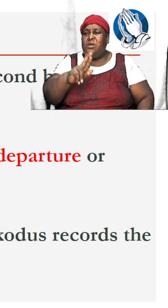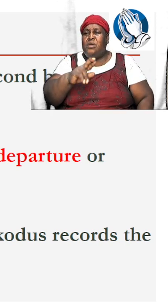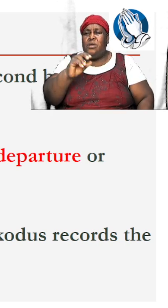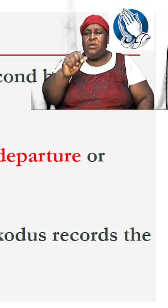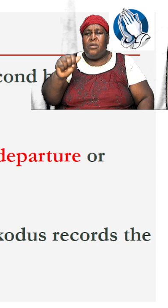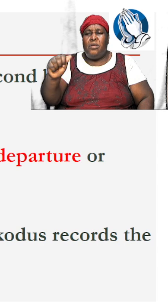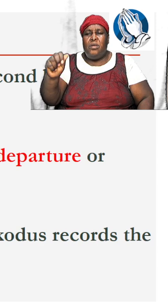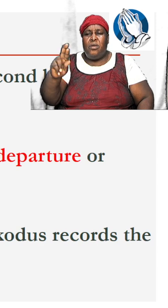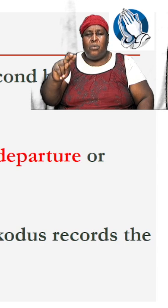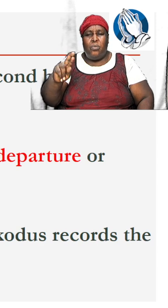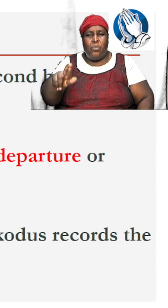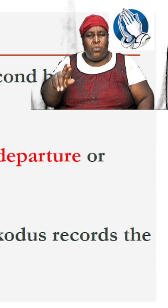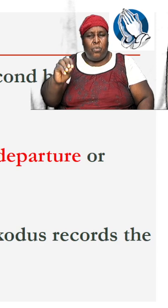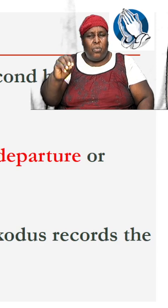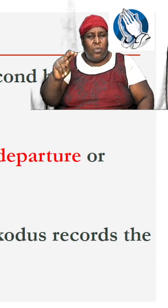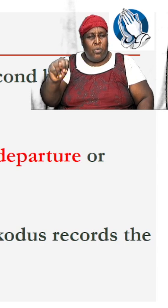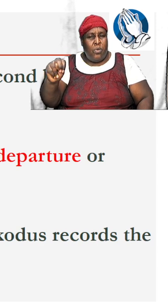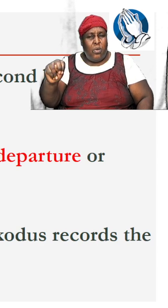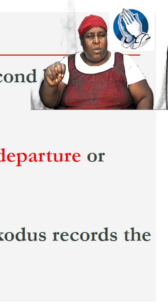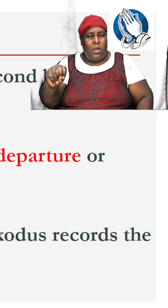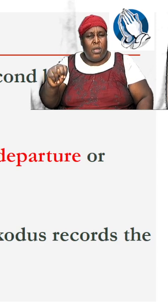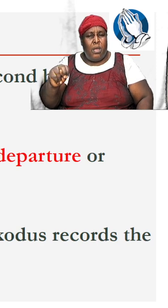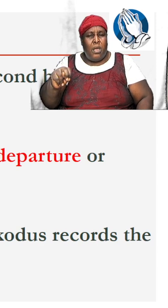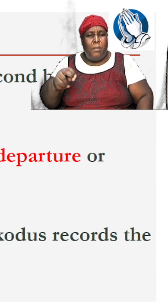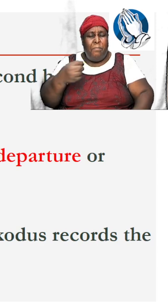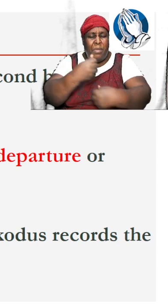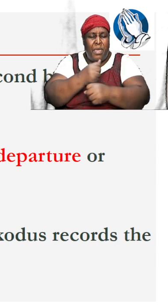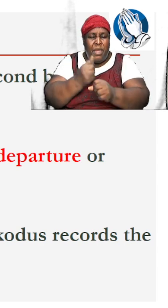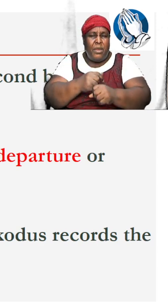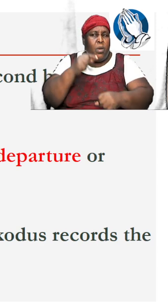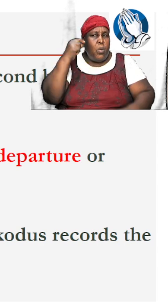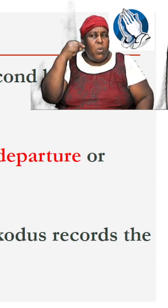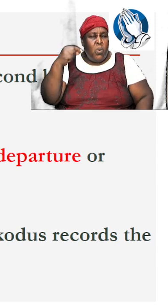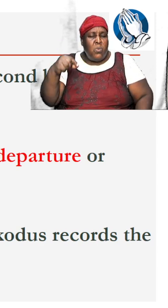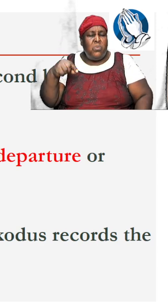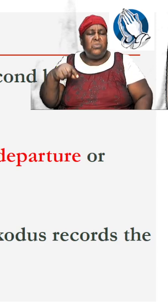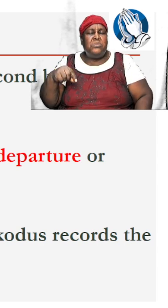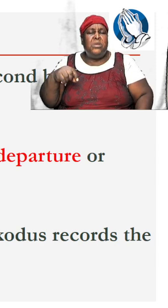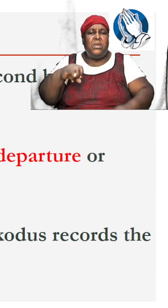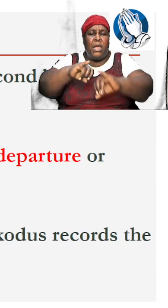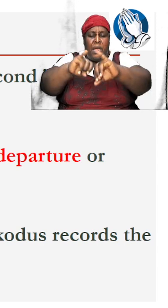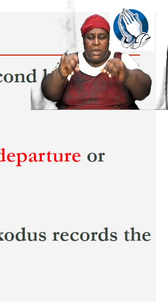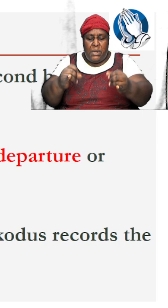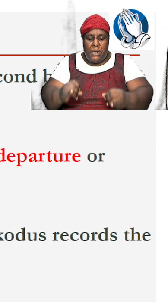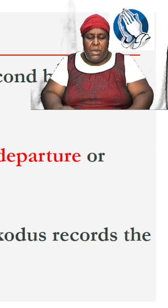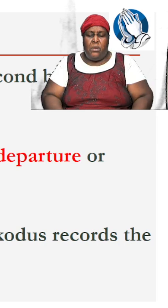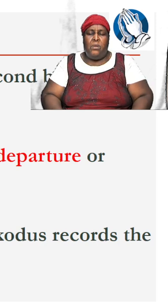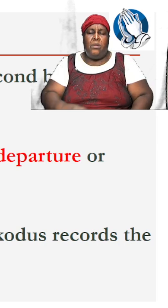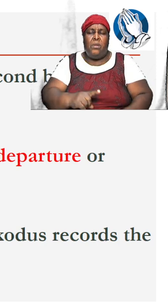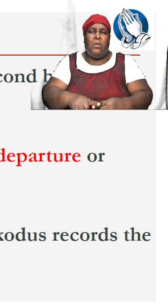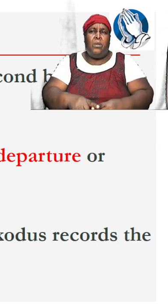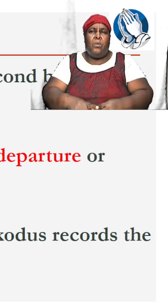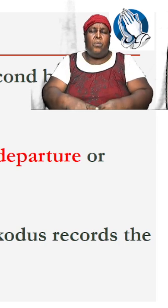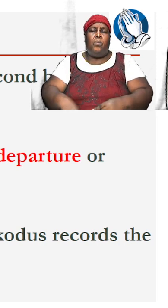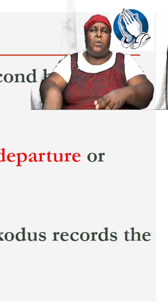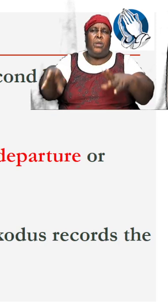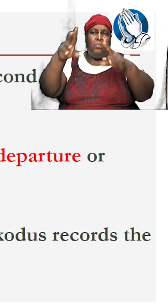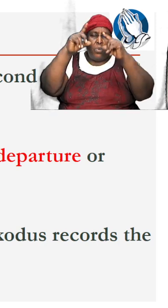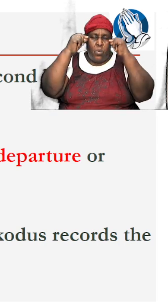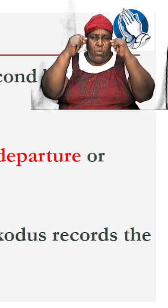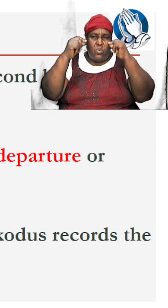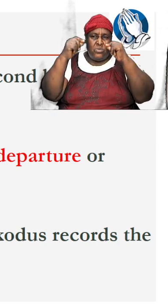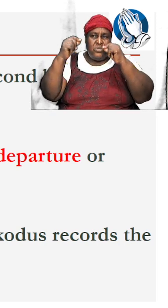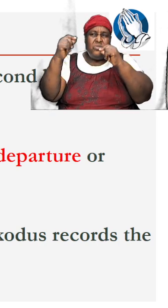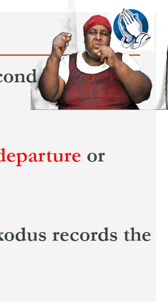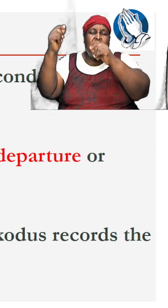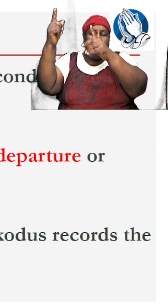golds, and they build a golden calf, and they were worshiping this calf. So when Moses came back down to the foot of the